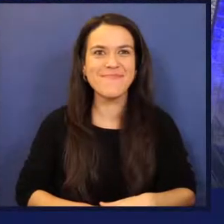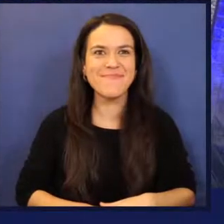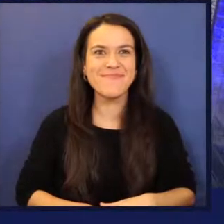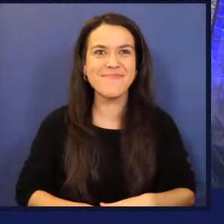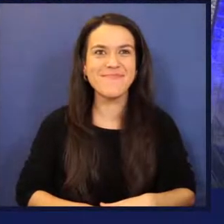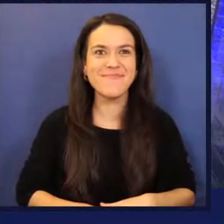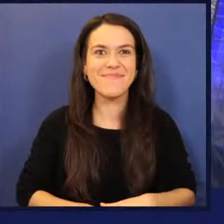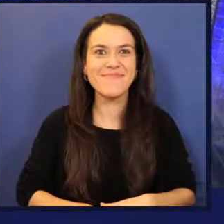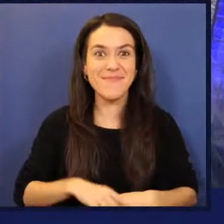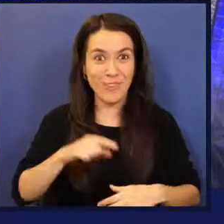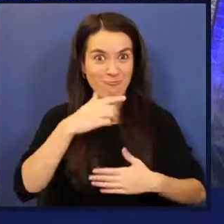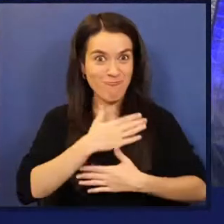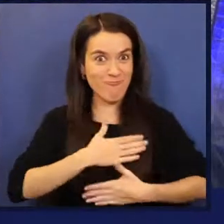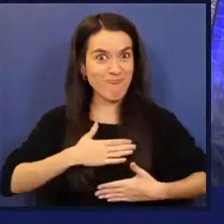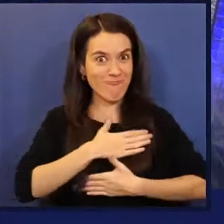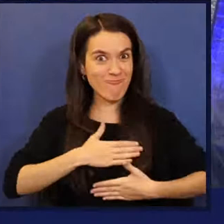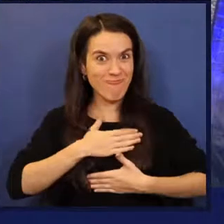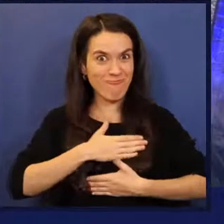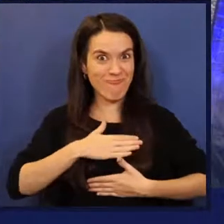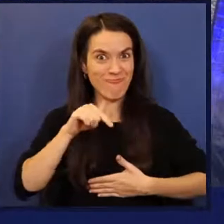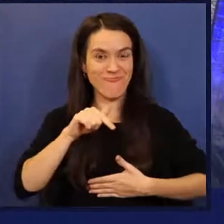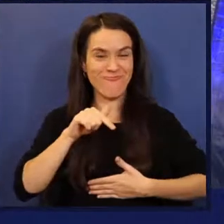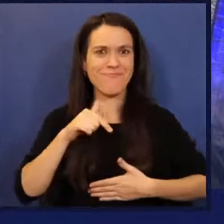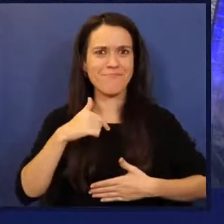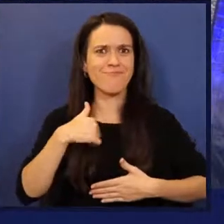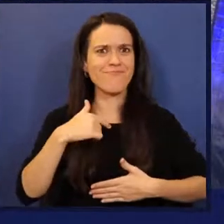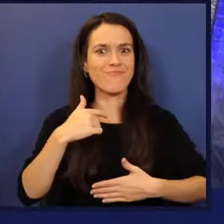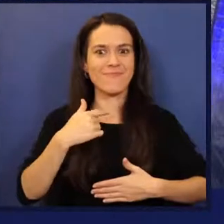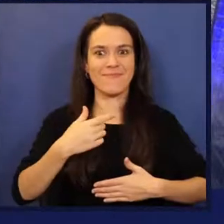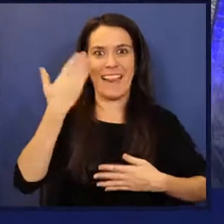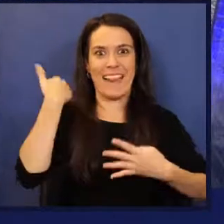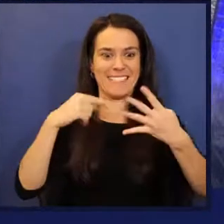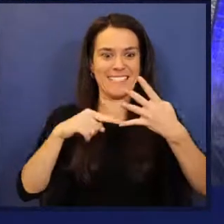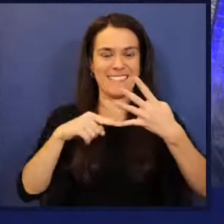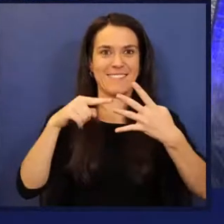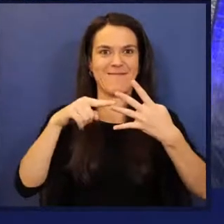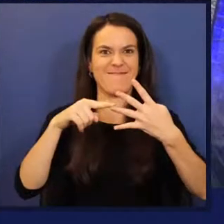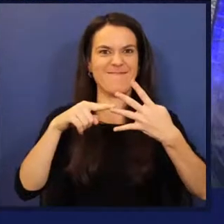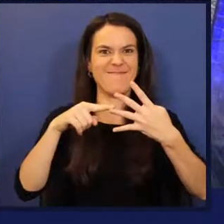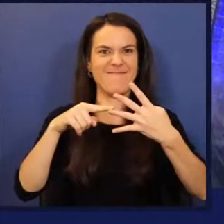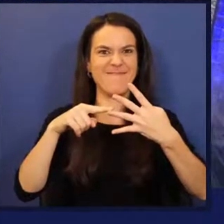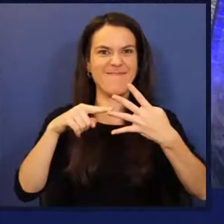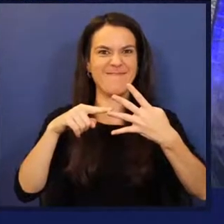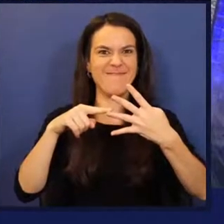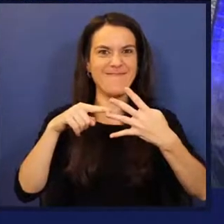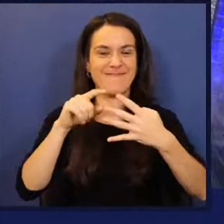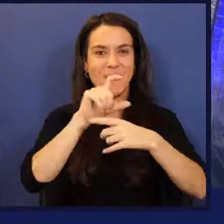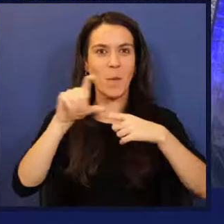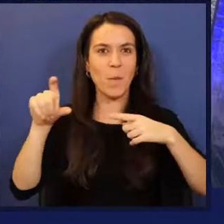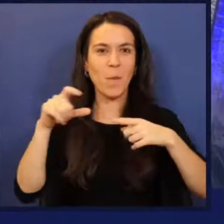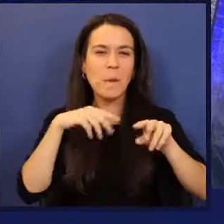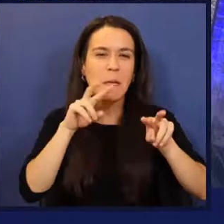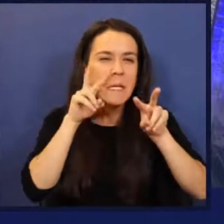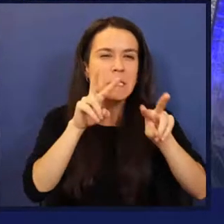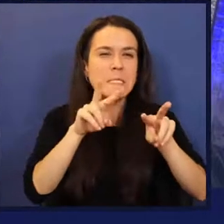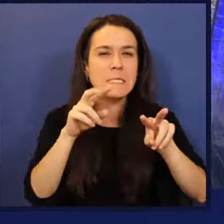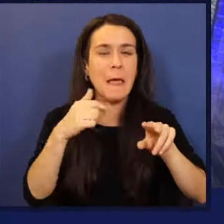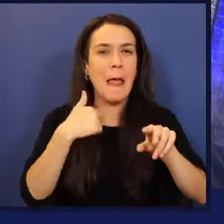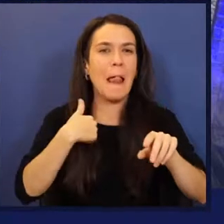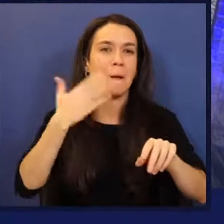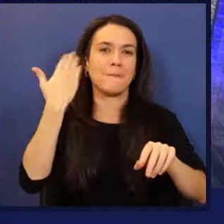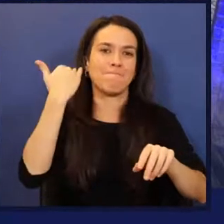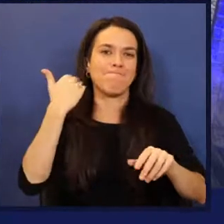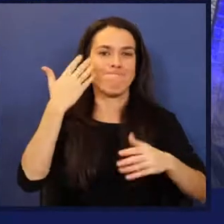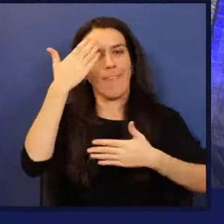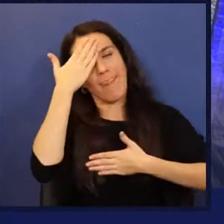did. I was out last week. I was out sick, but I tried to watch a few pieces of the stream last week, and I